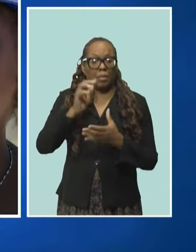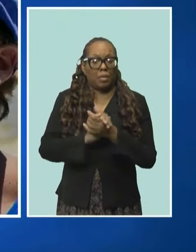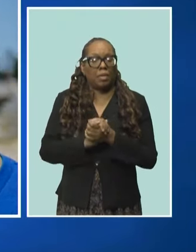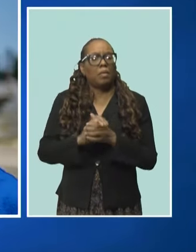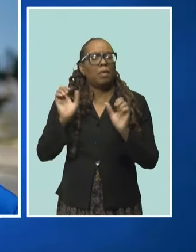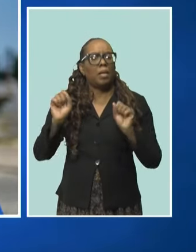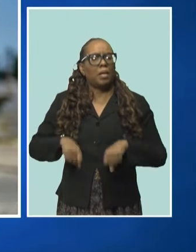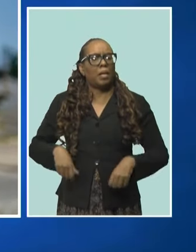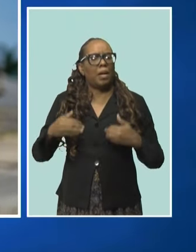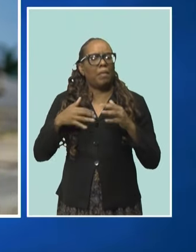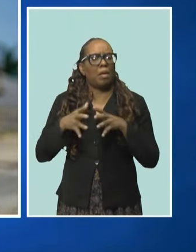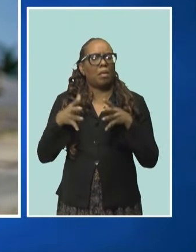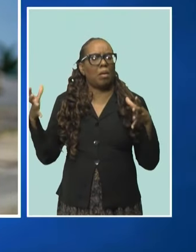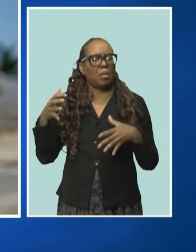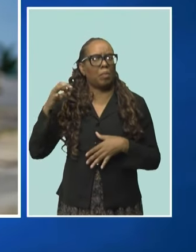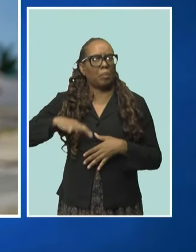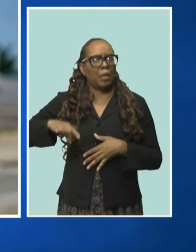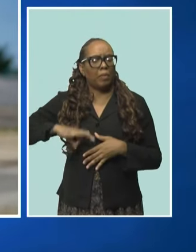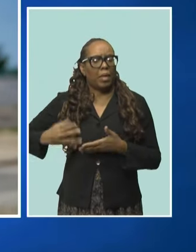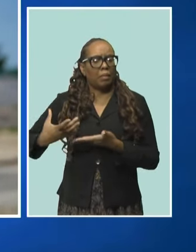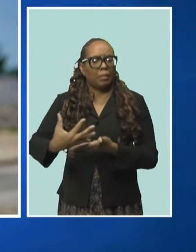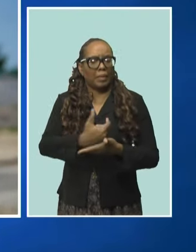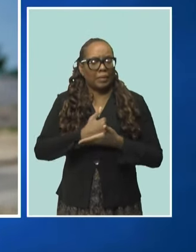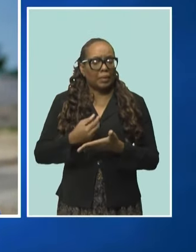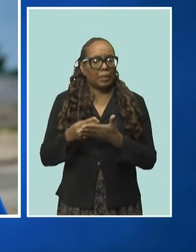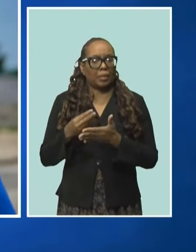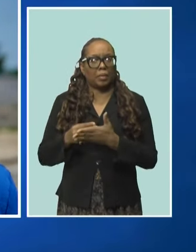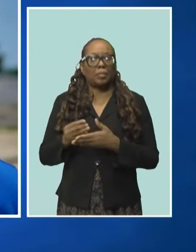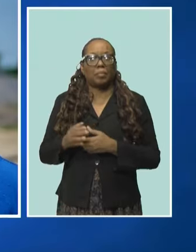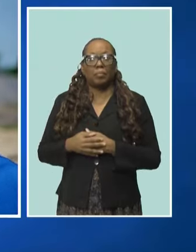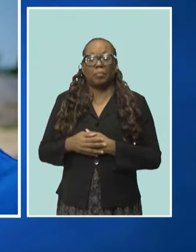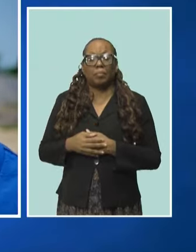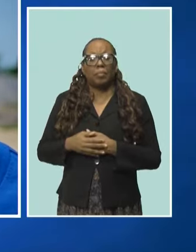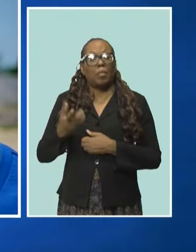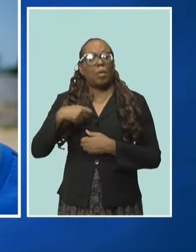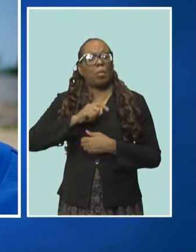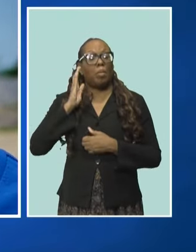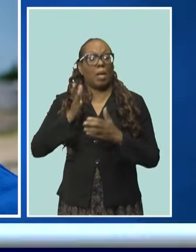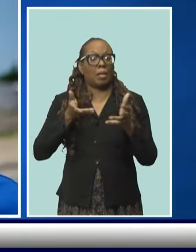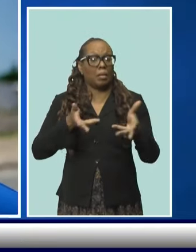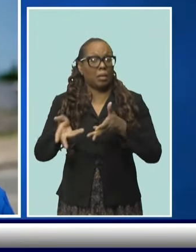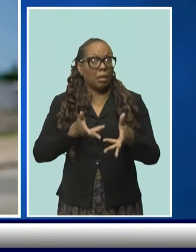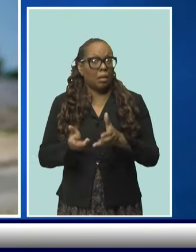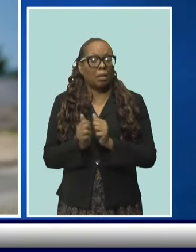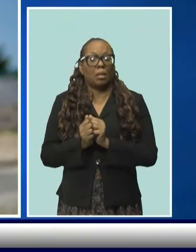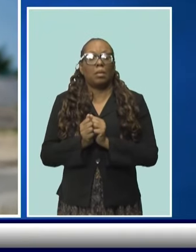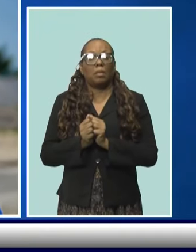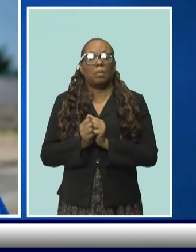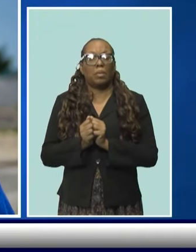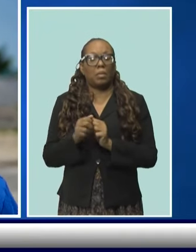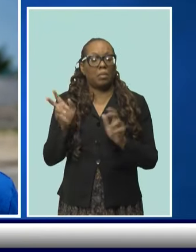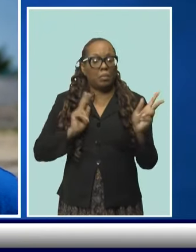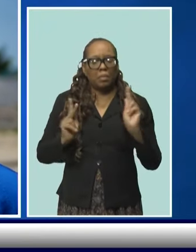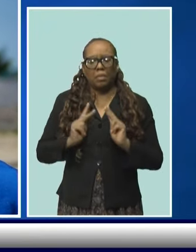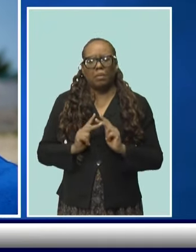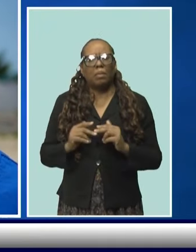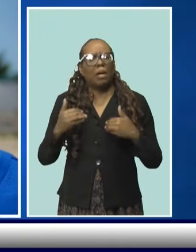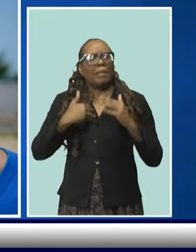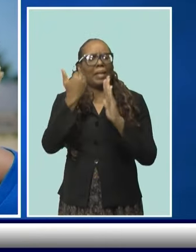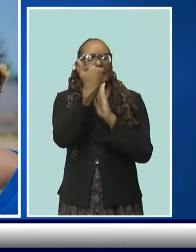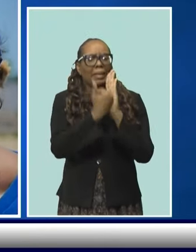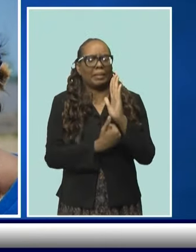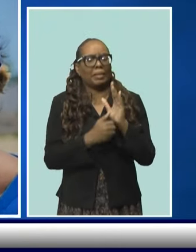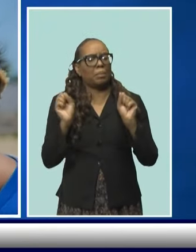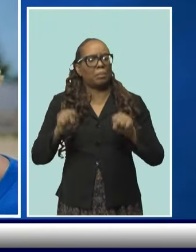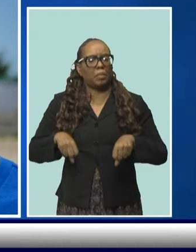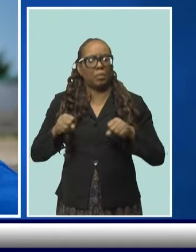project. We are starting to engage the public, and so we have a growing waiting list of potential customers. And